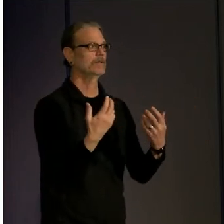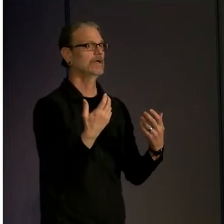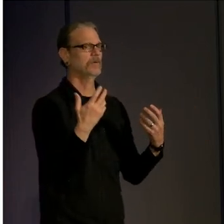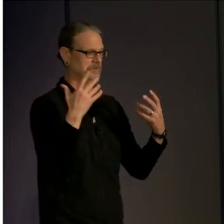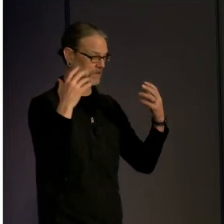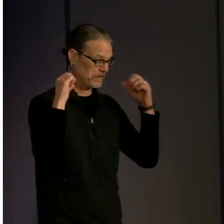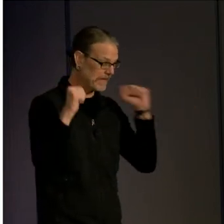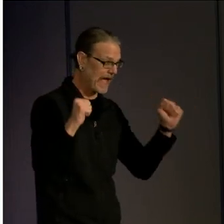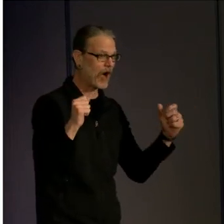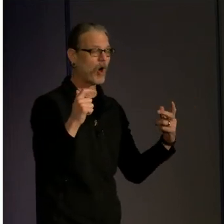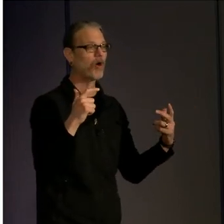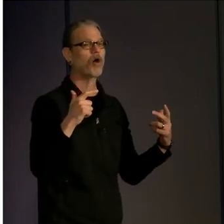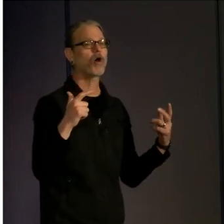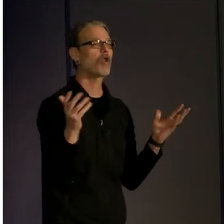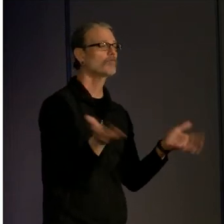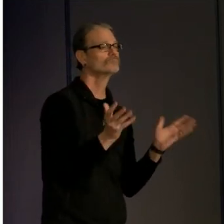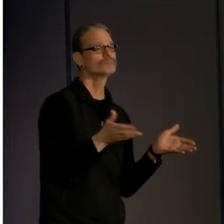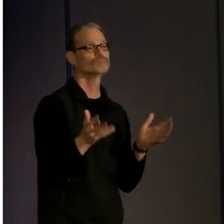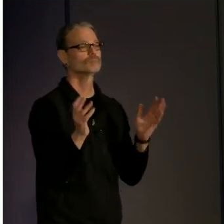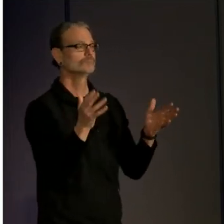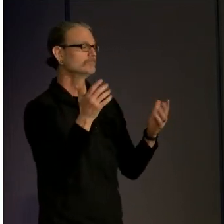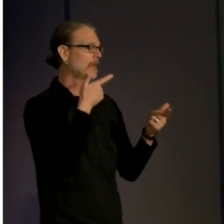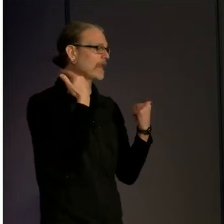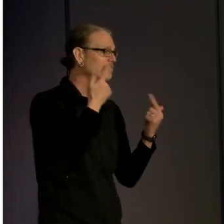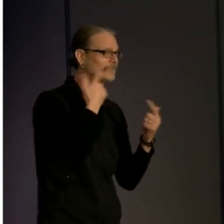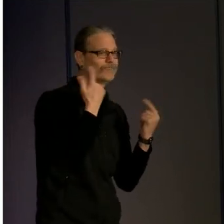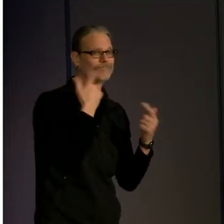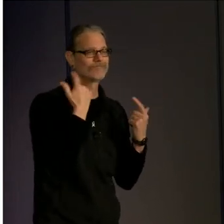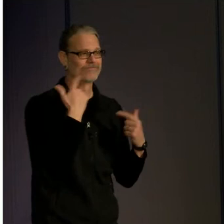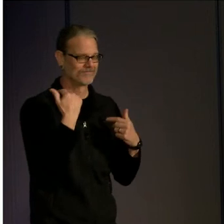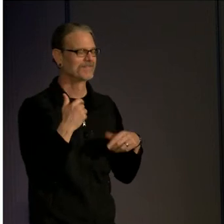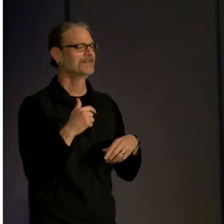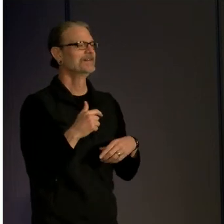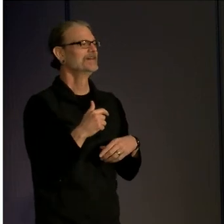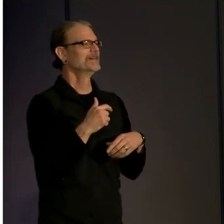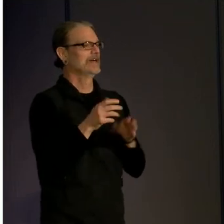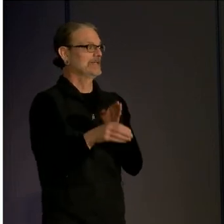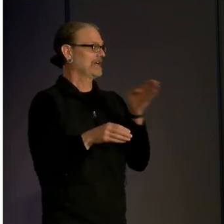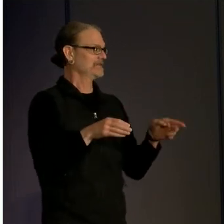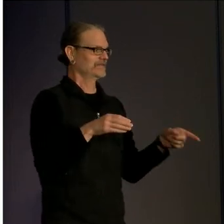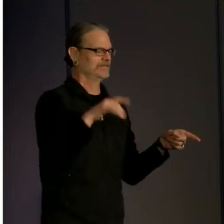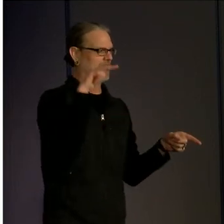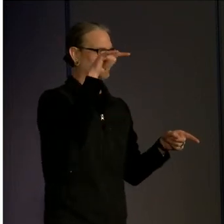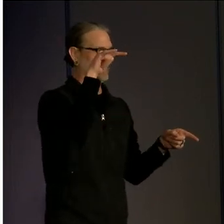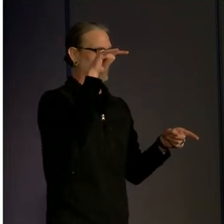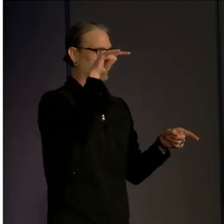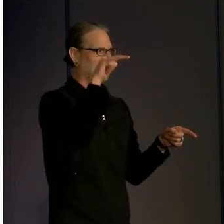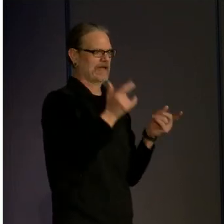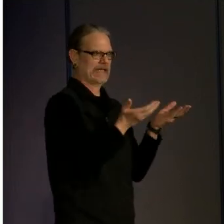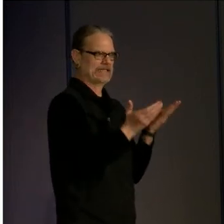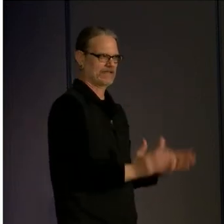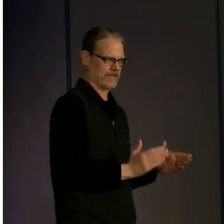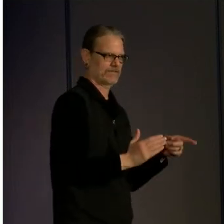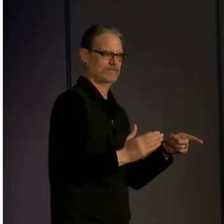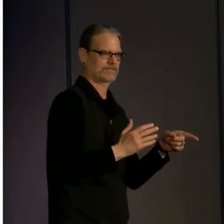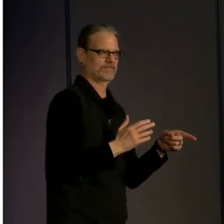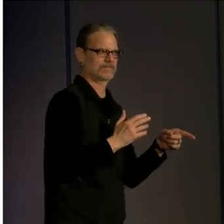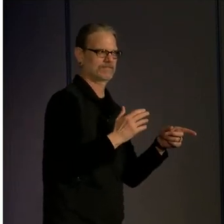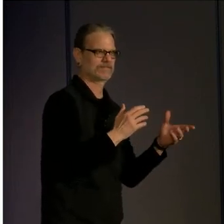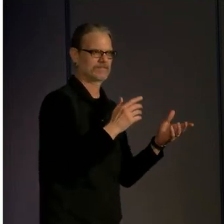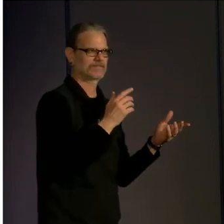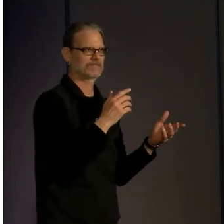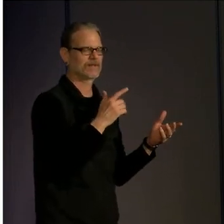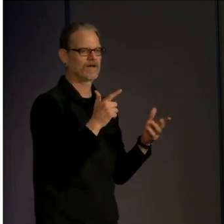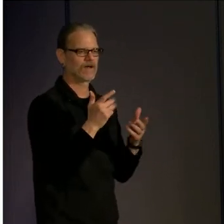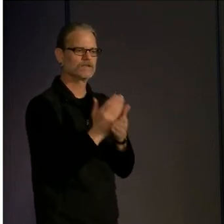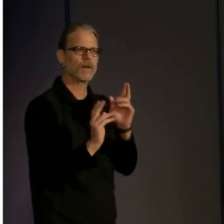very loud, very fun, a lot of laughter. Next to us was a flight attendant that helped us out a couple times because people needed some